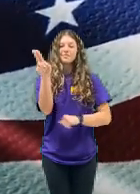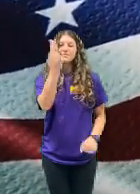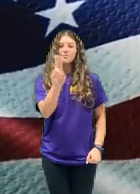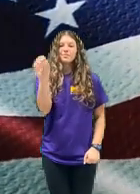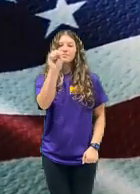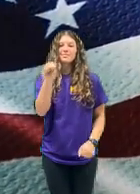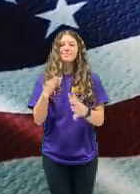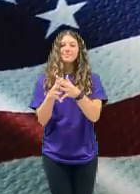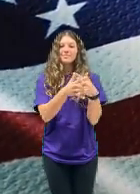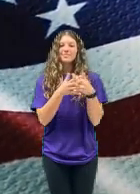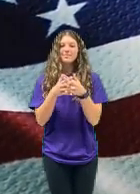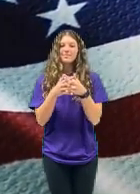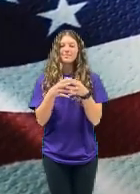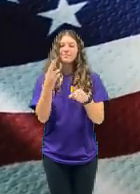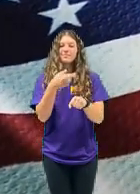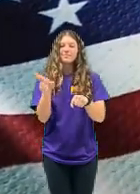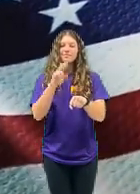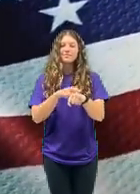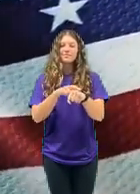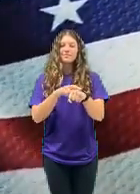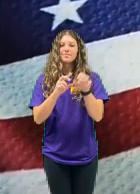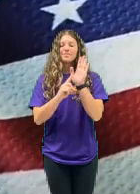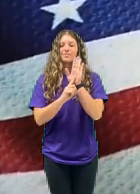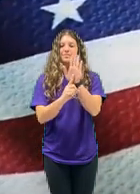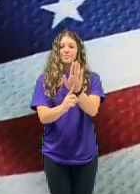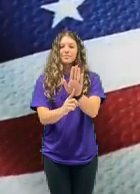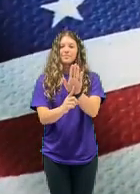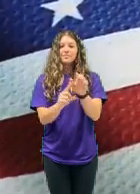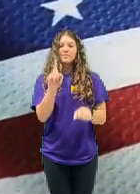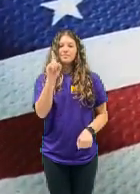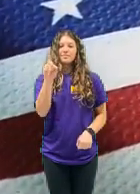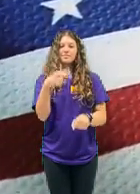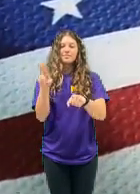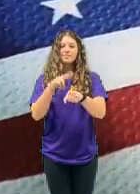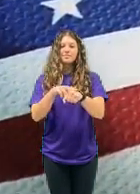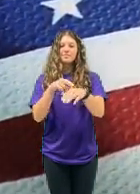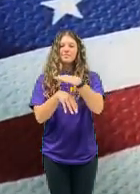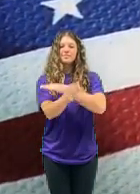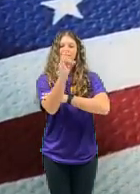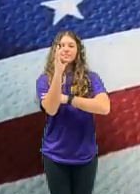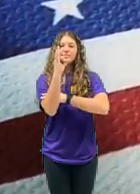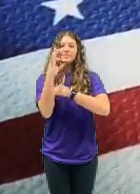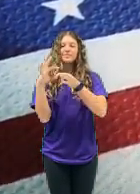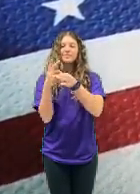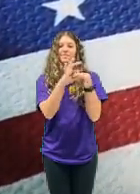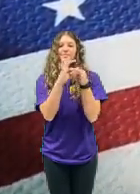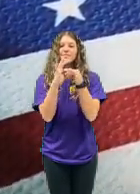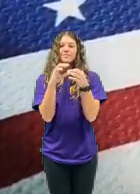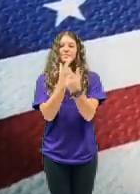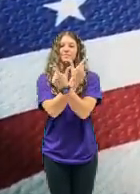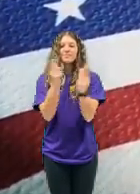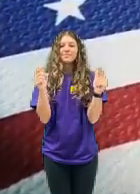to the flag of the United States of America, and to the republic for which it stands, one nation, under